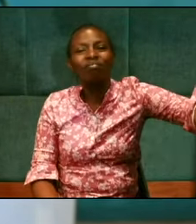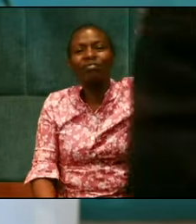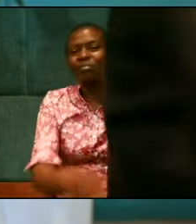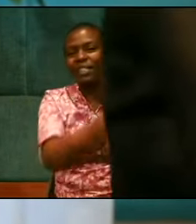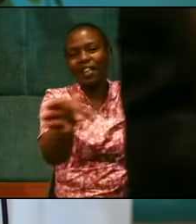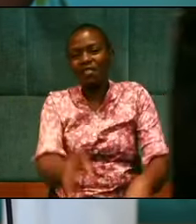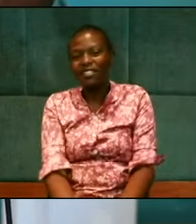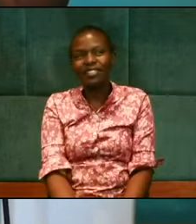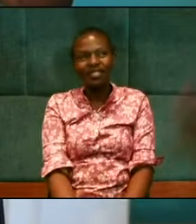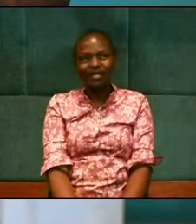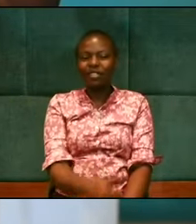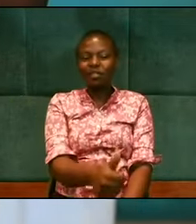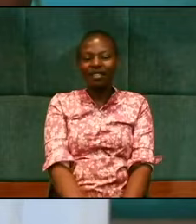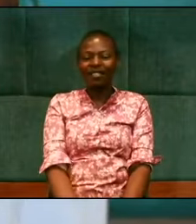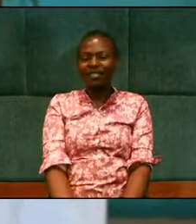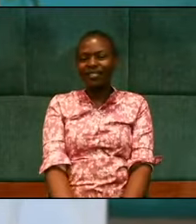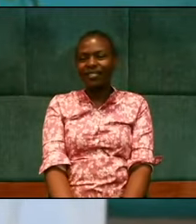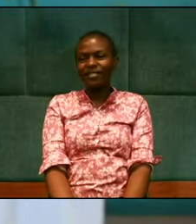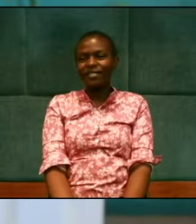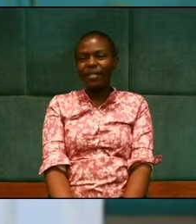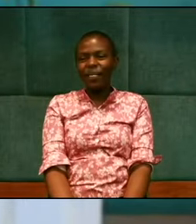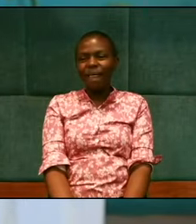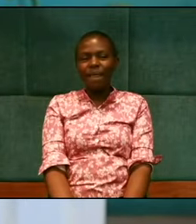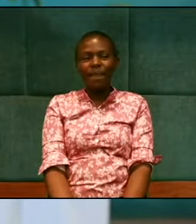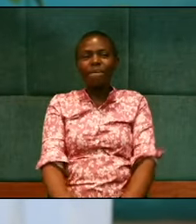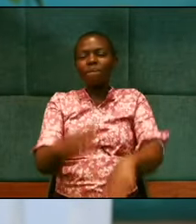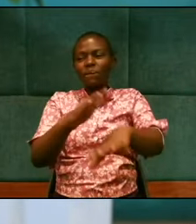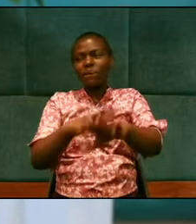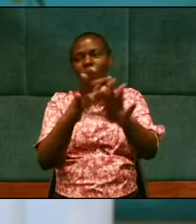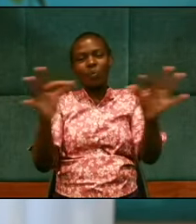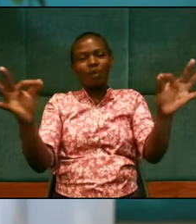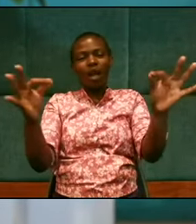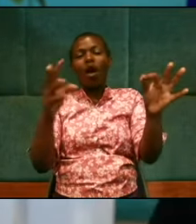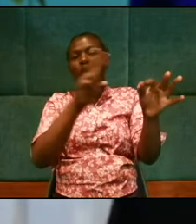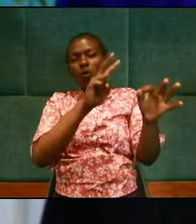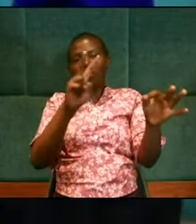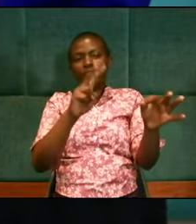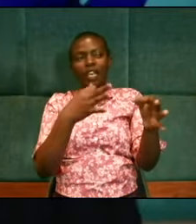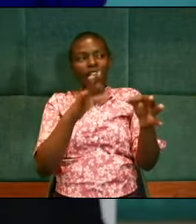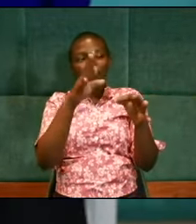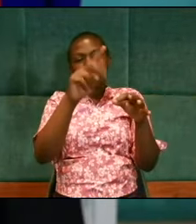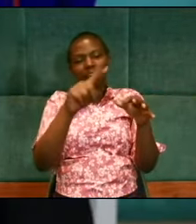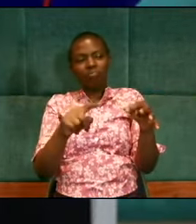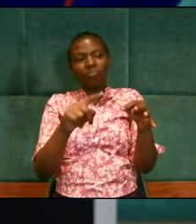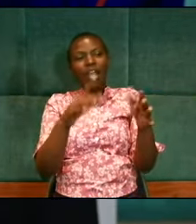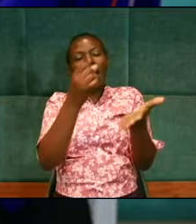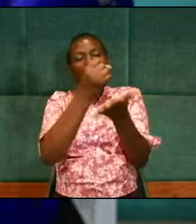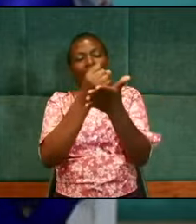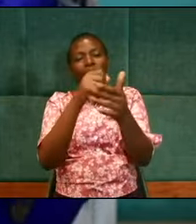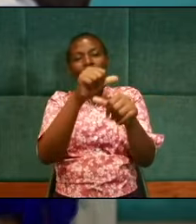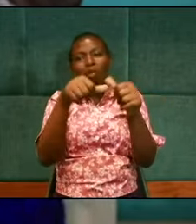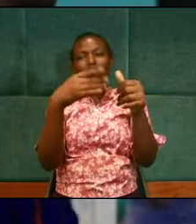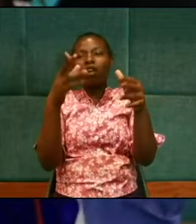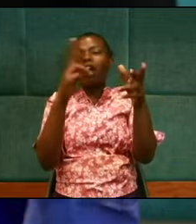if you are online, you are watching, and you are in a state you need help concerning your